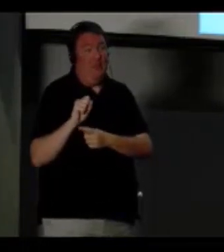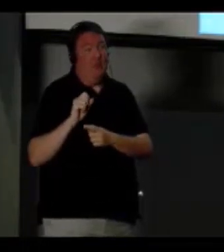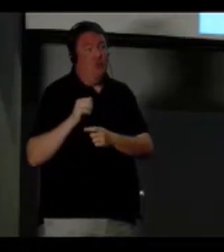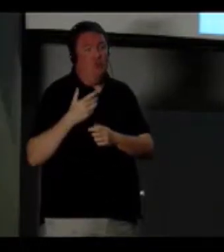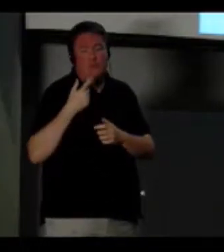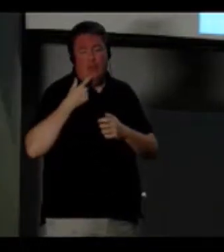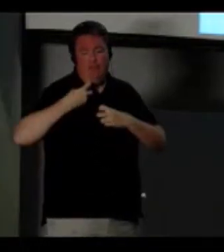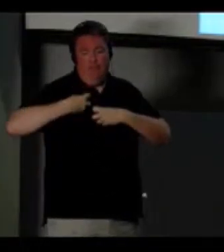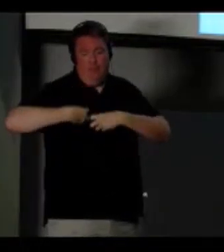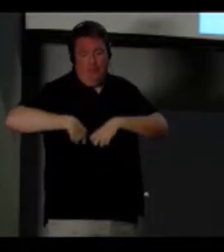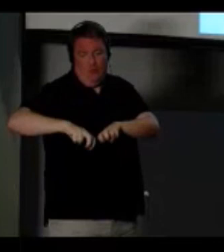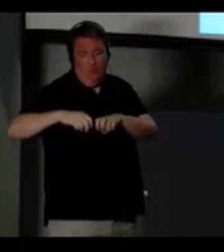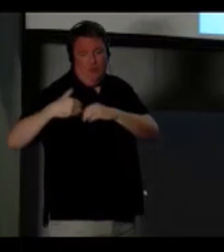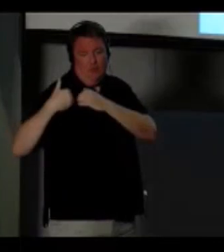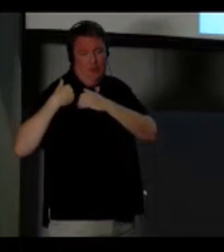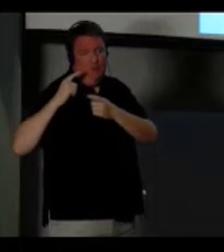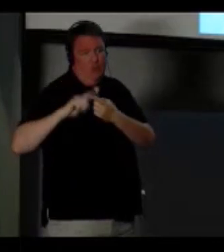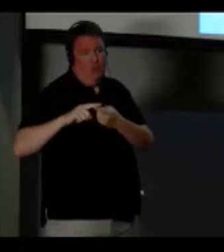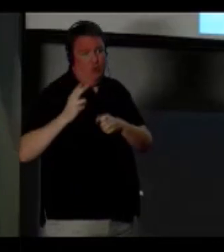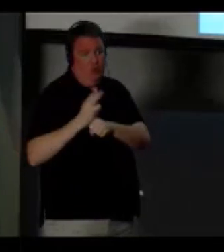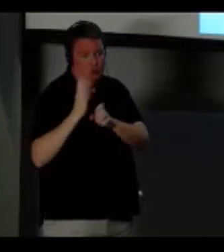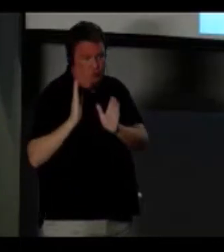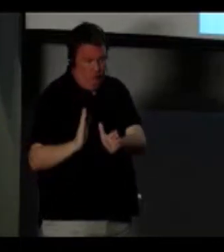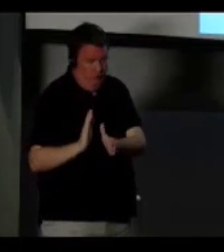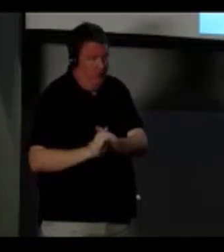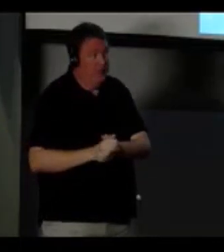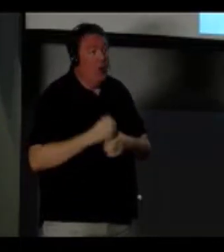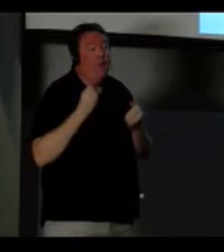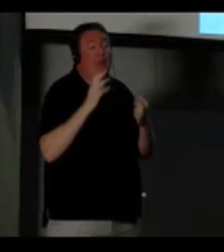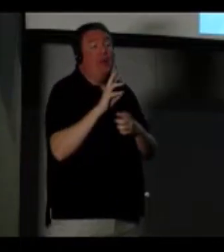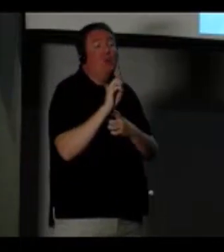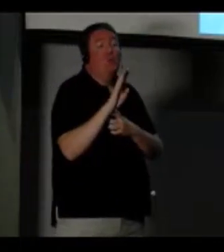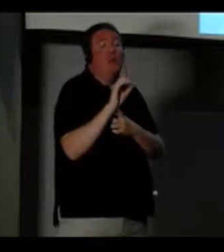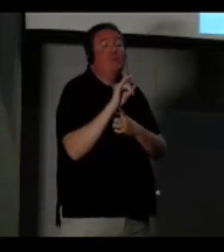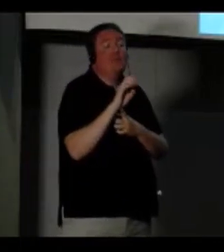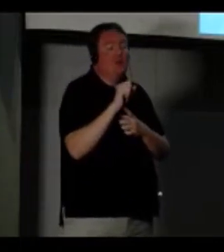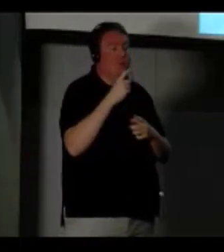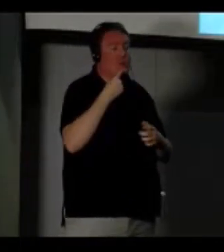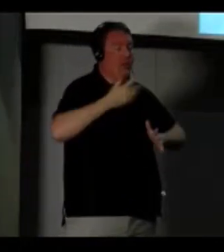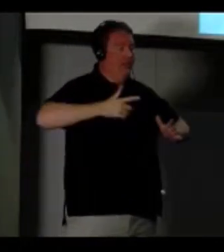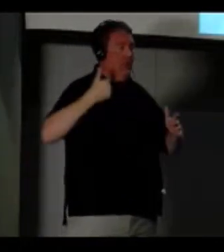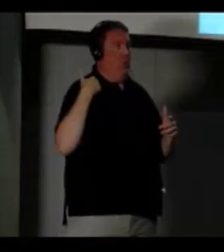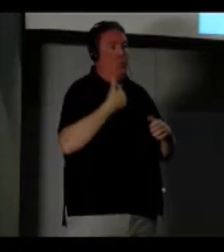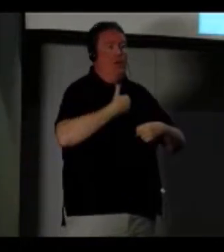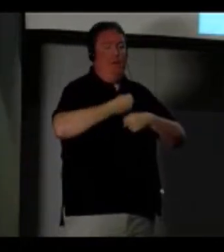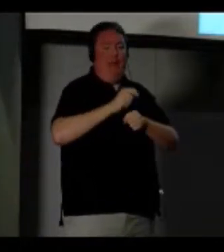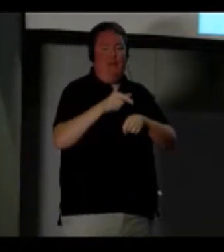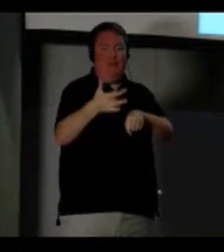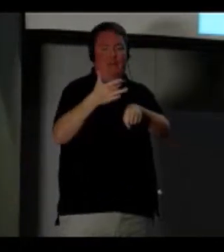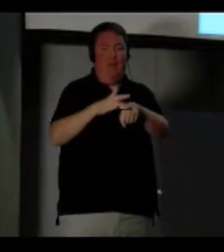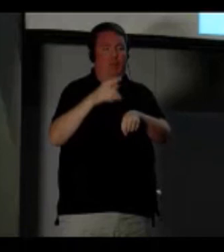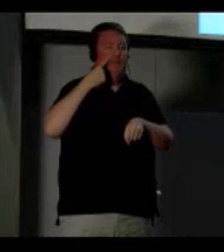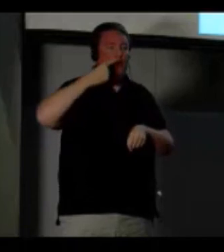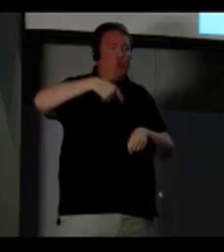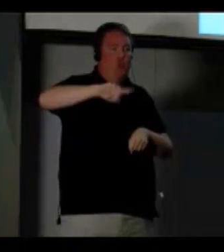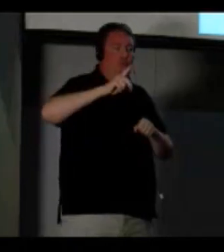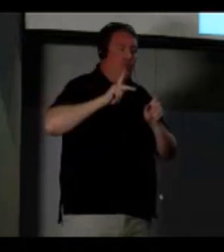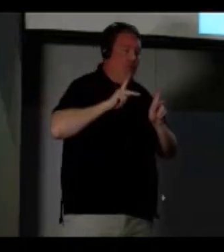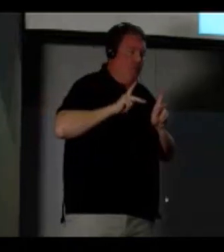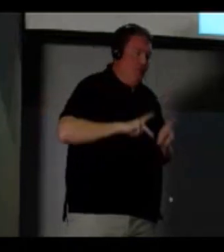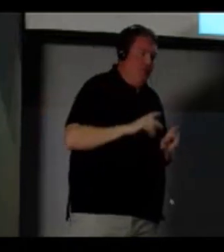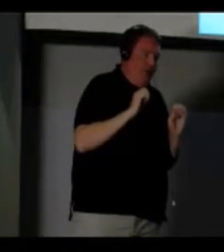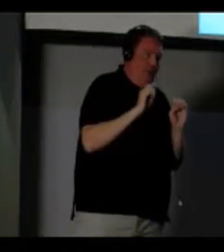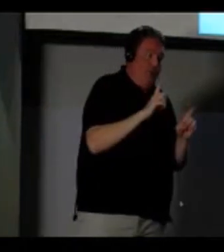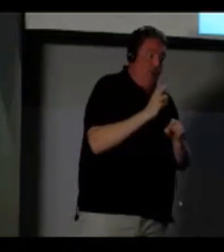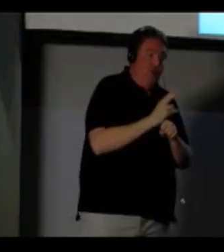many website terms of use you'll see will say things like, we make this available to you for personal educational